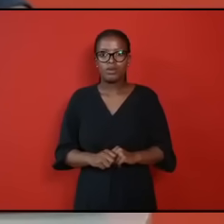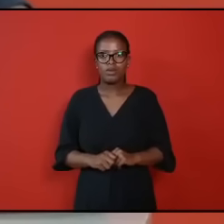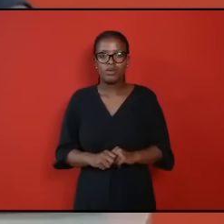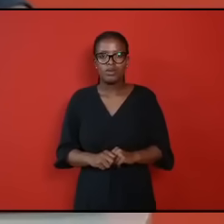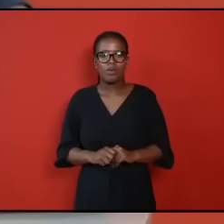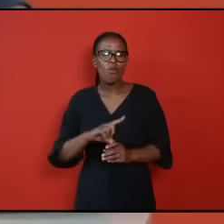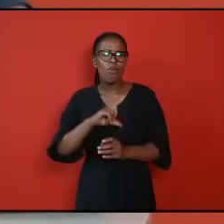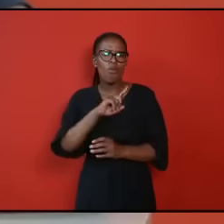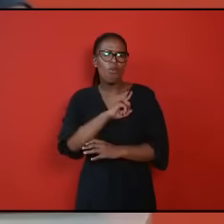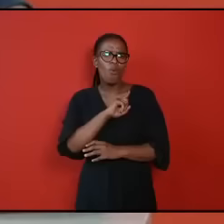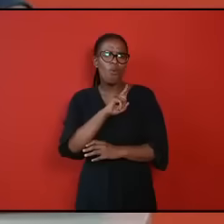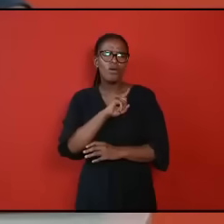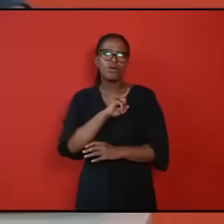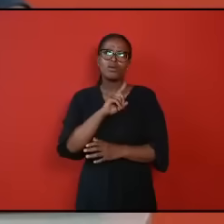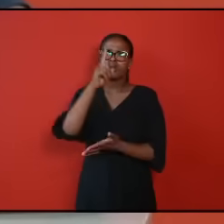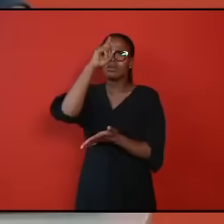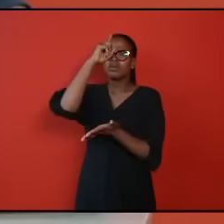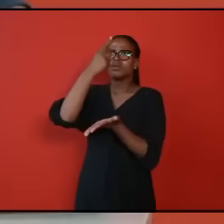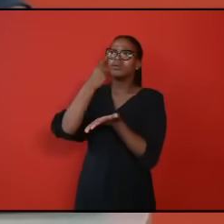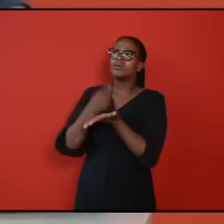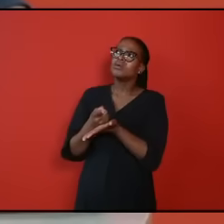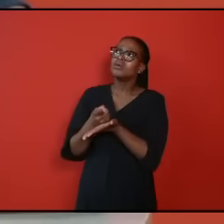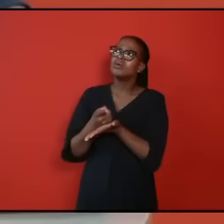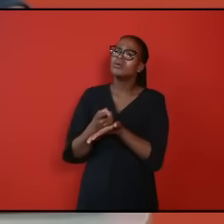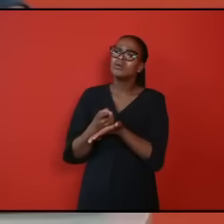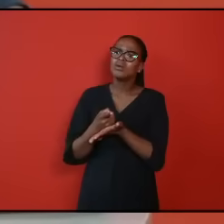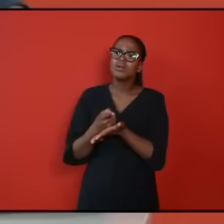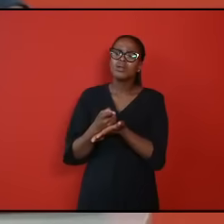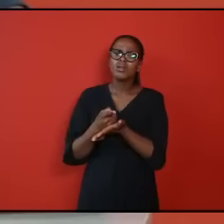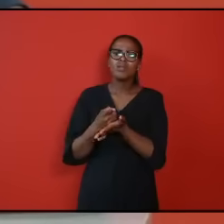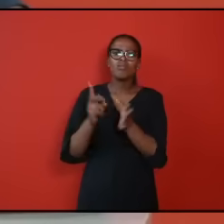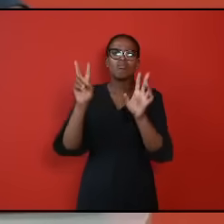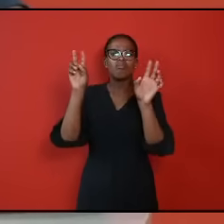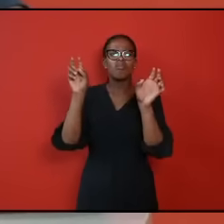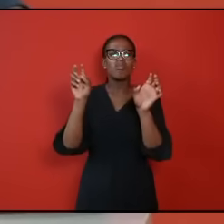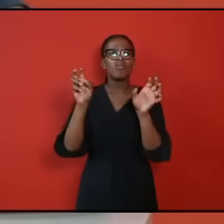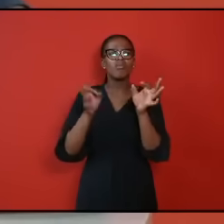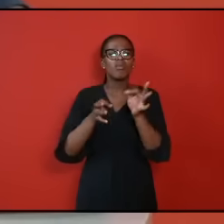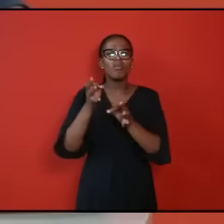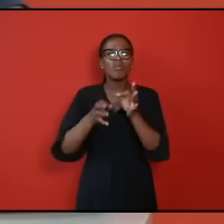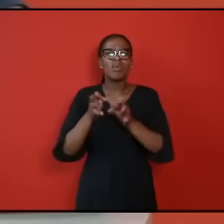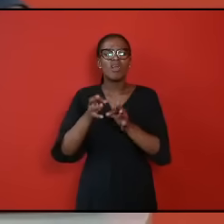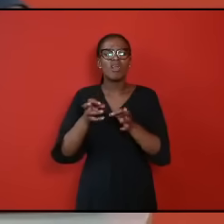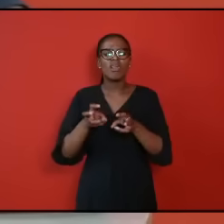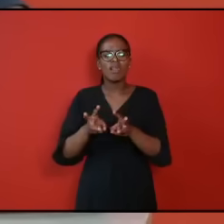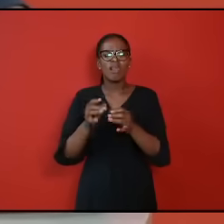would you decide to, my political line is toilet